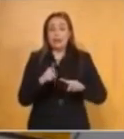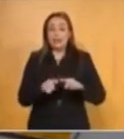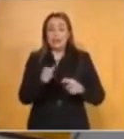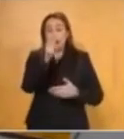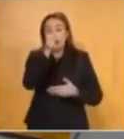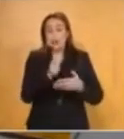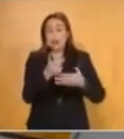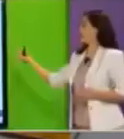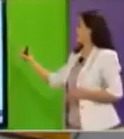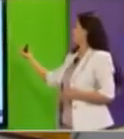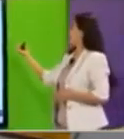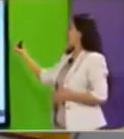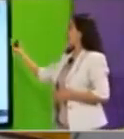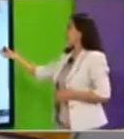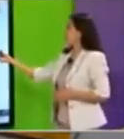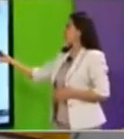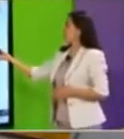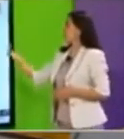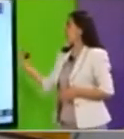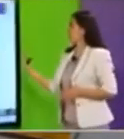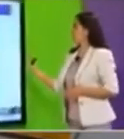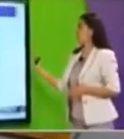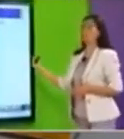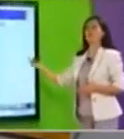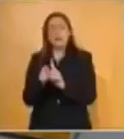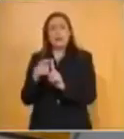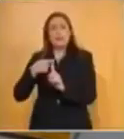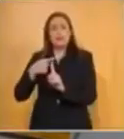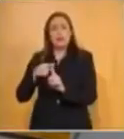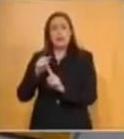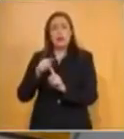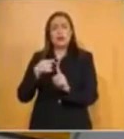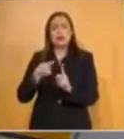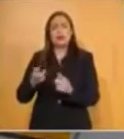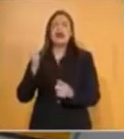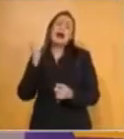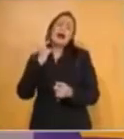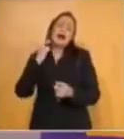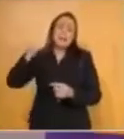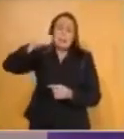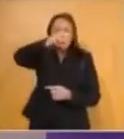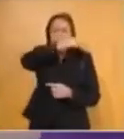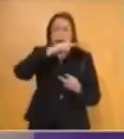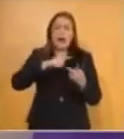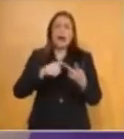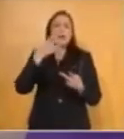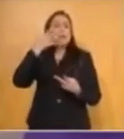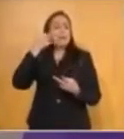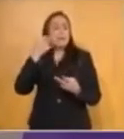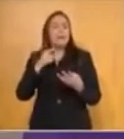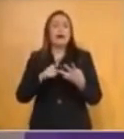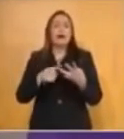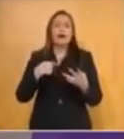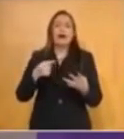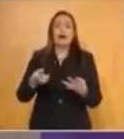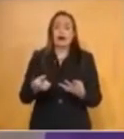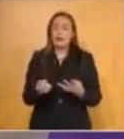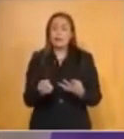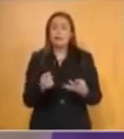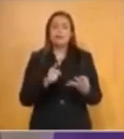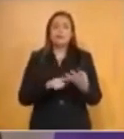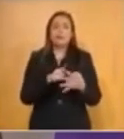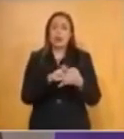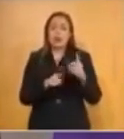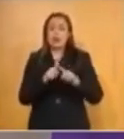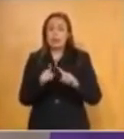Batman, Garfield, Snoopy, Charlie Brown, and Betty Boop. And I have 5